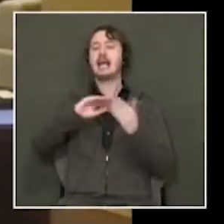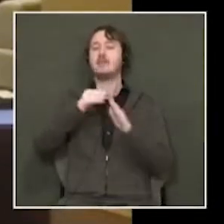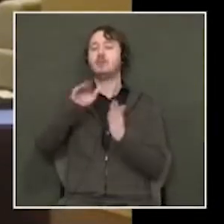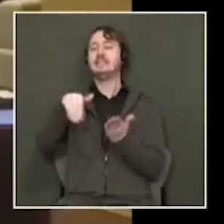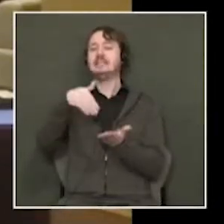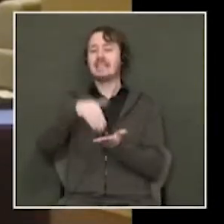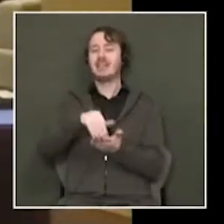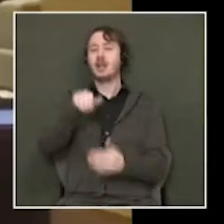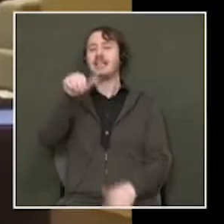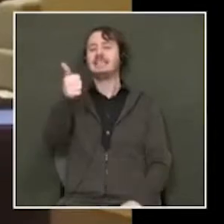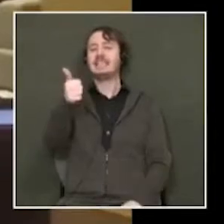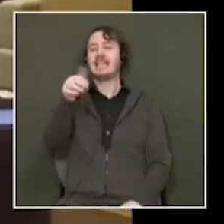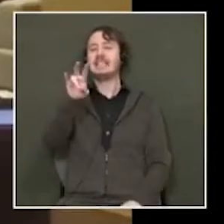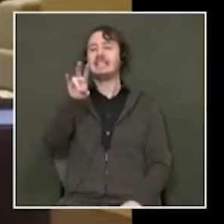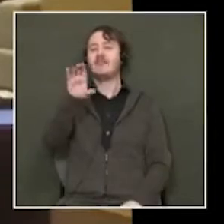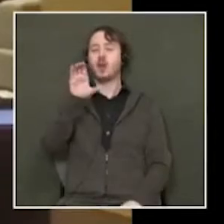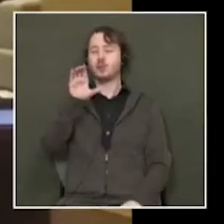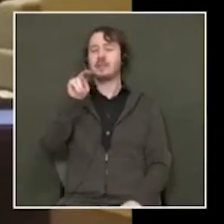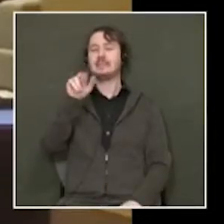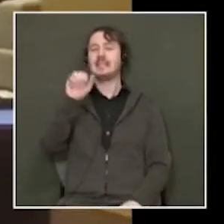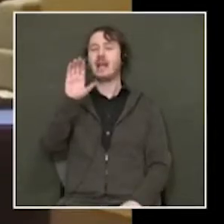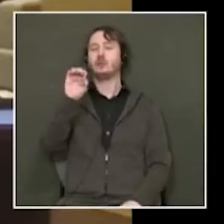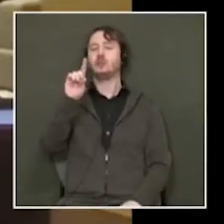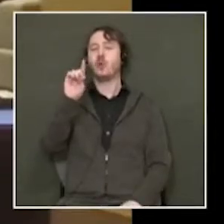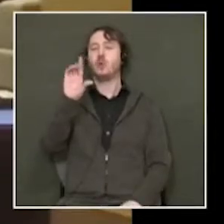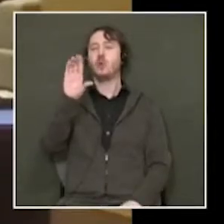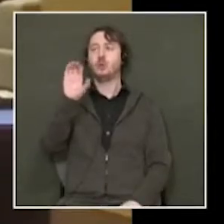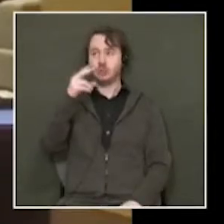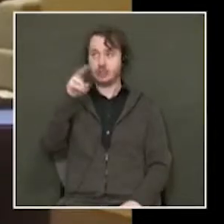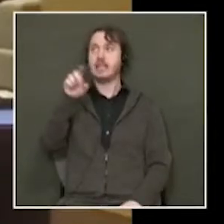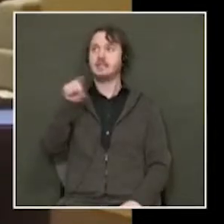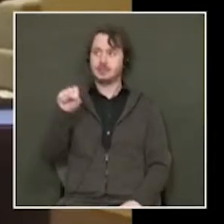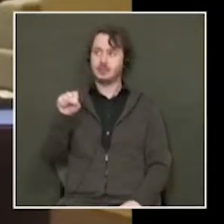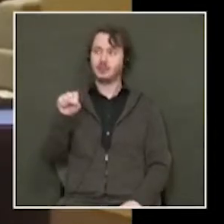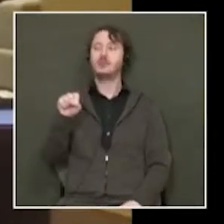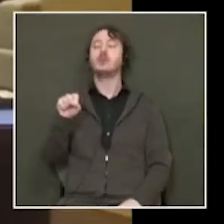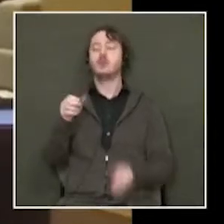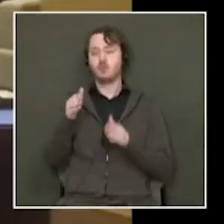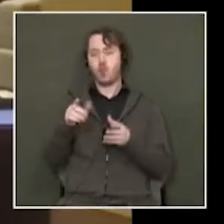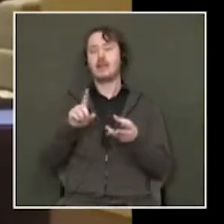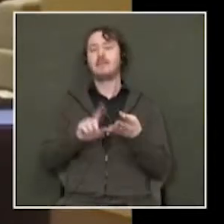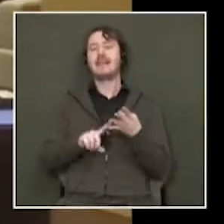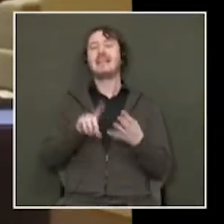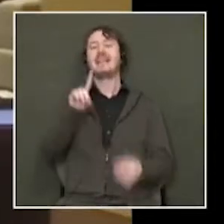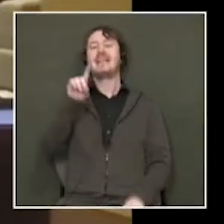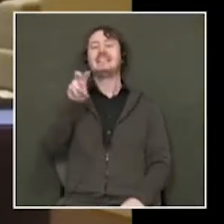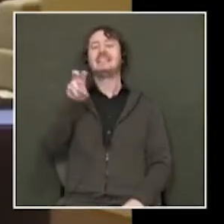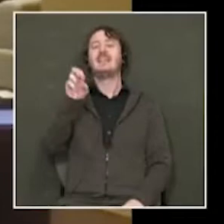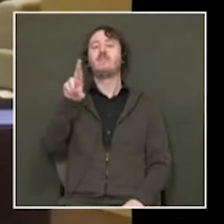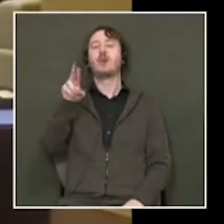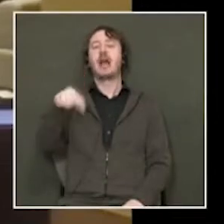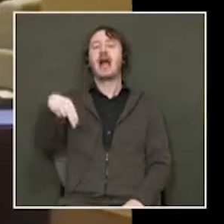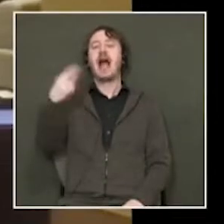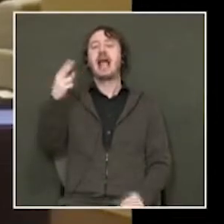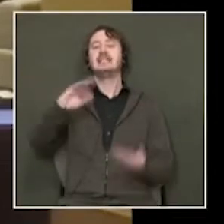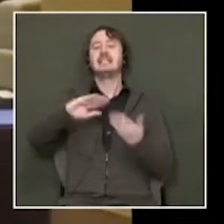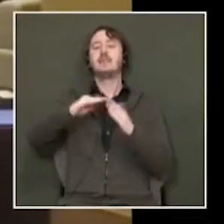10700 Nacogdoches Road. And the Denver Heights Community Center, located at 300 Porter Street.